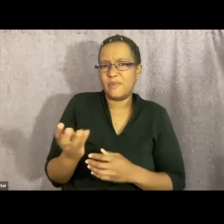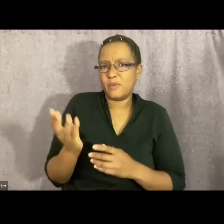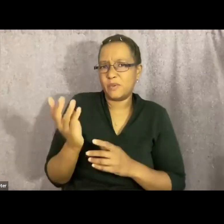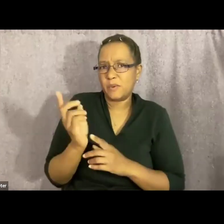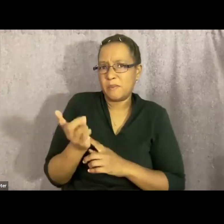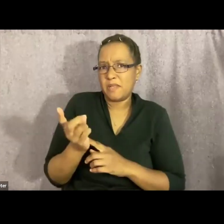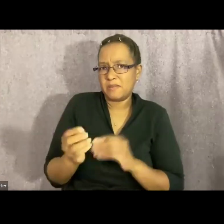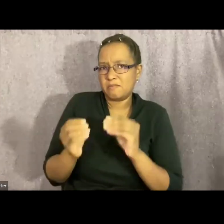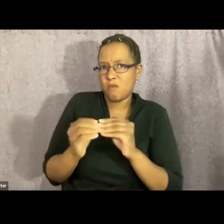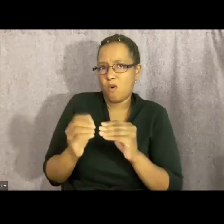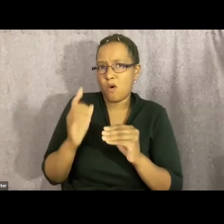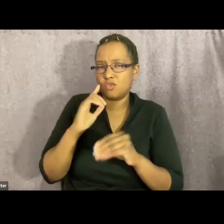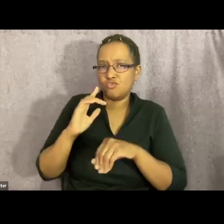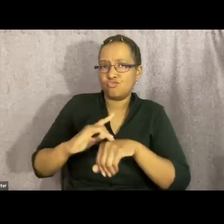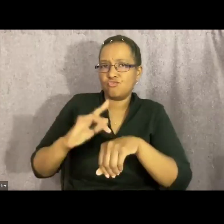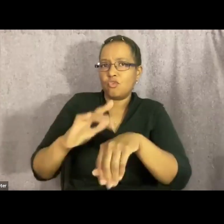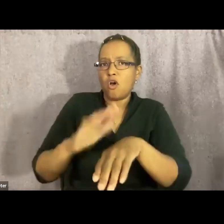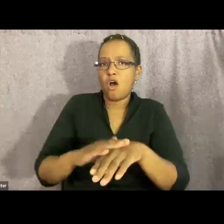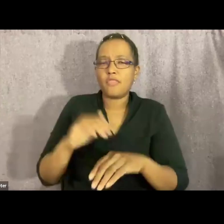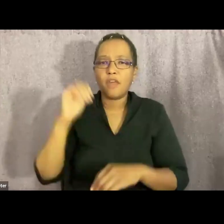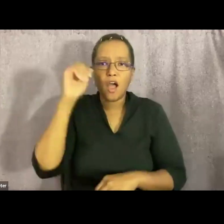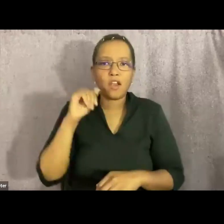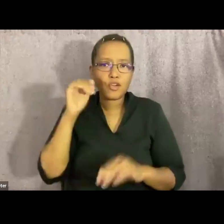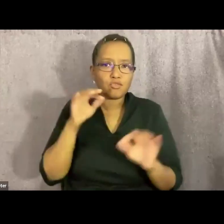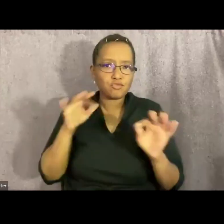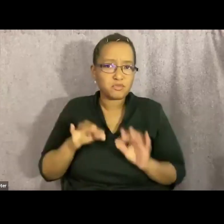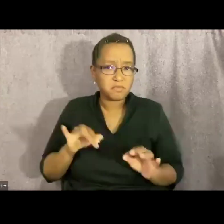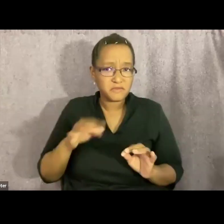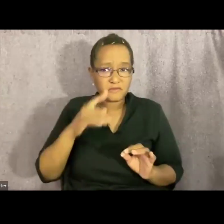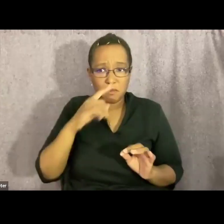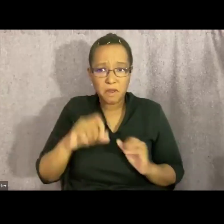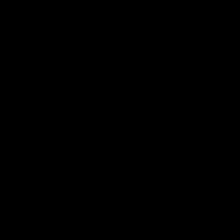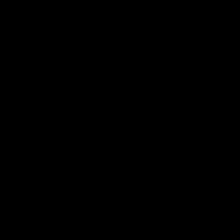able to go through the audio description, if that's okay.